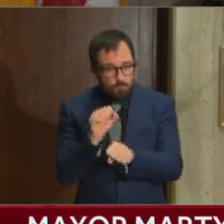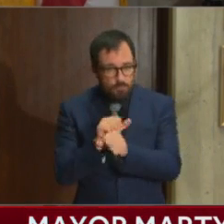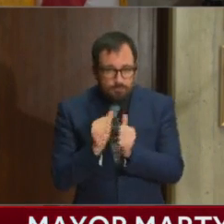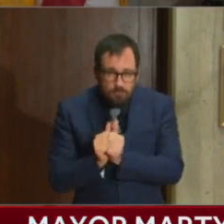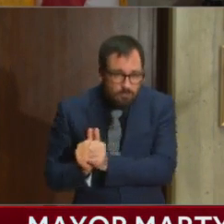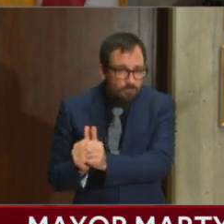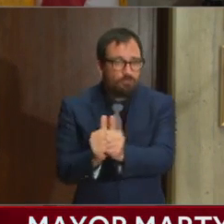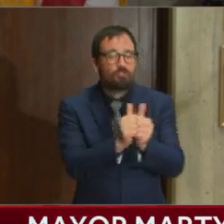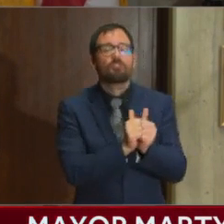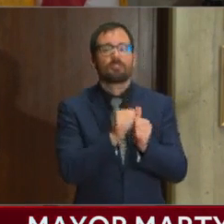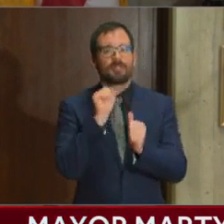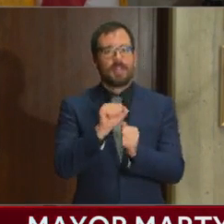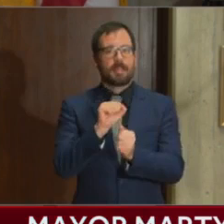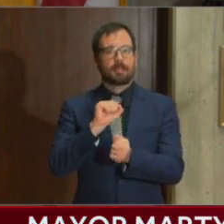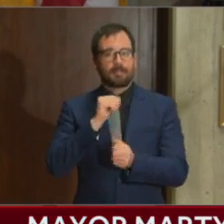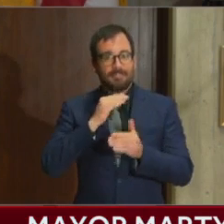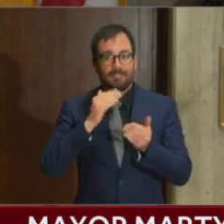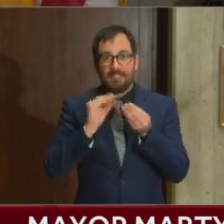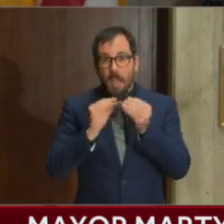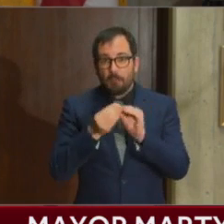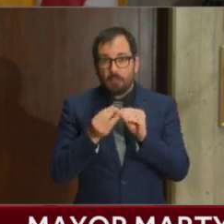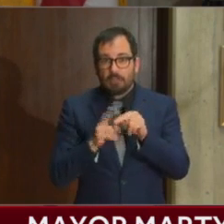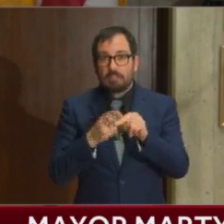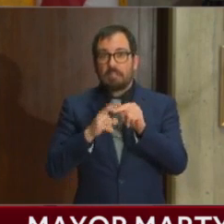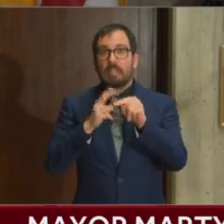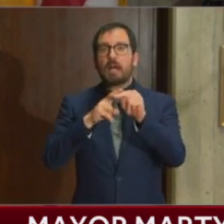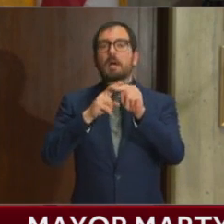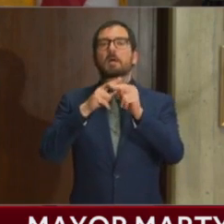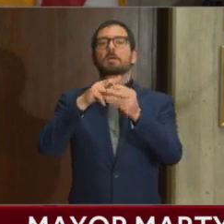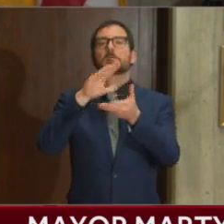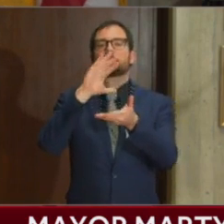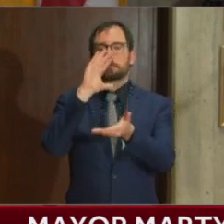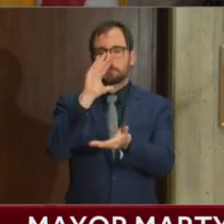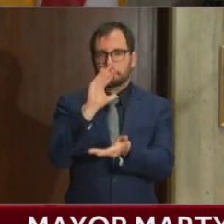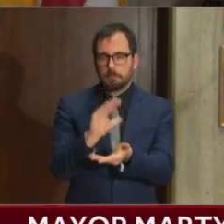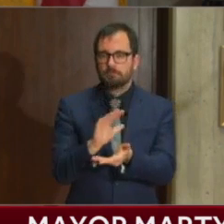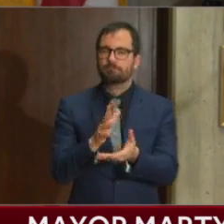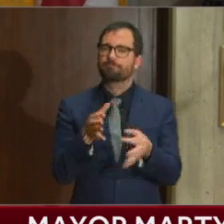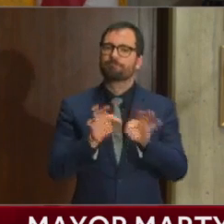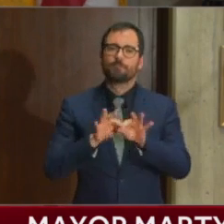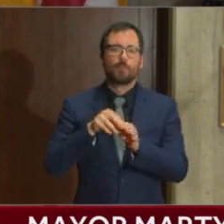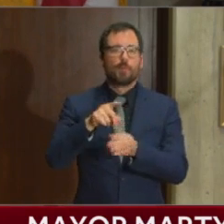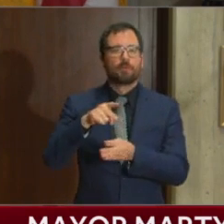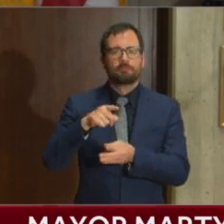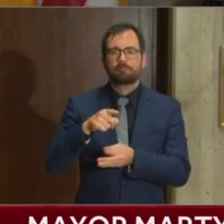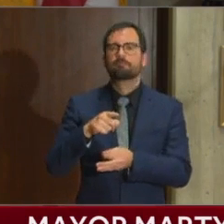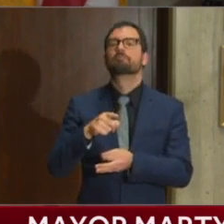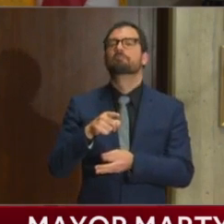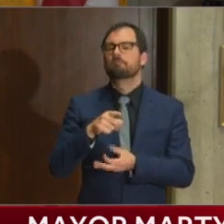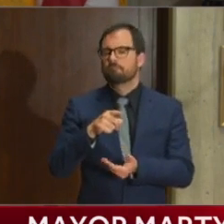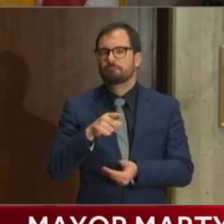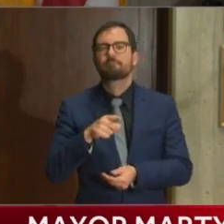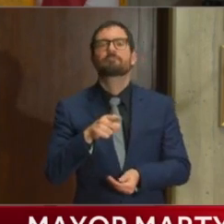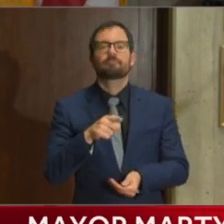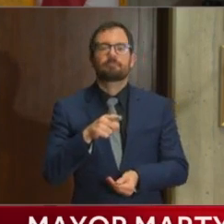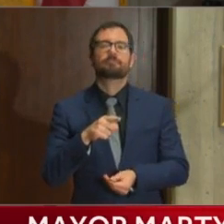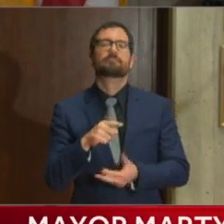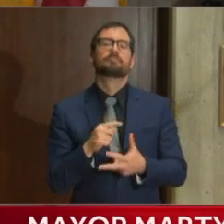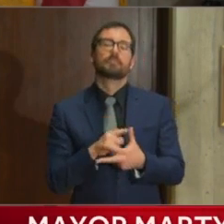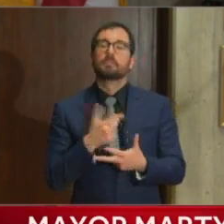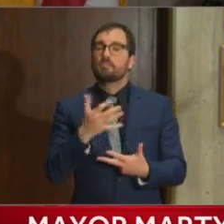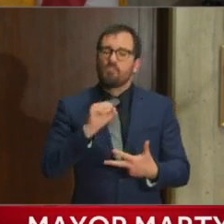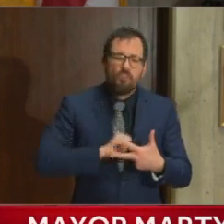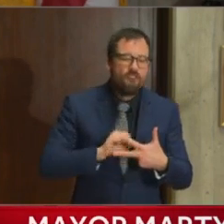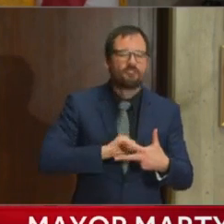breath. Most people recover by managing their symptoms at home. If you think you're getting